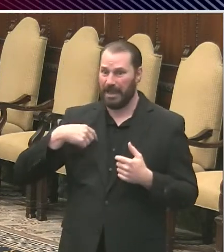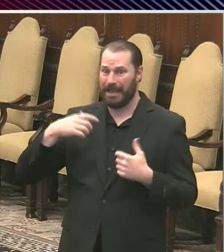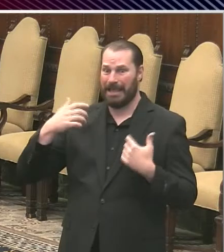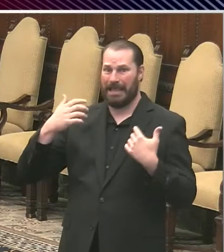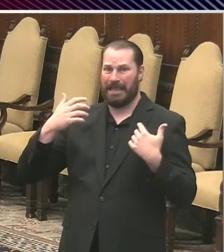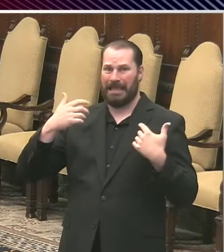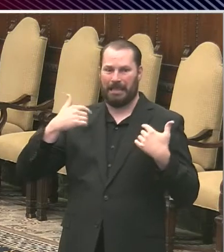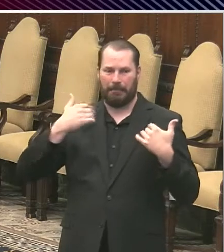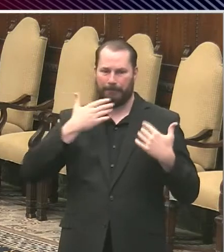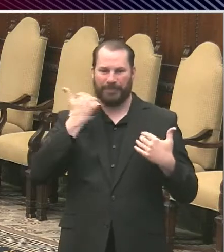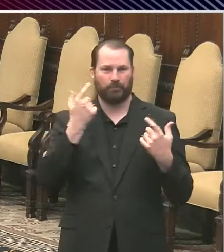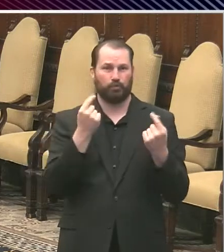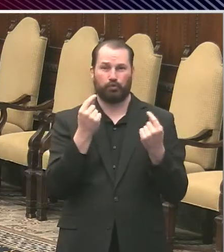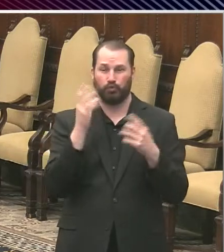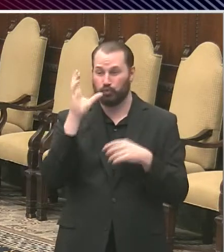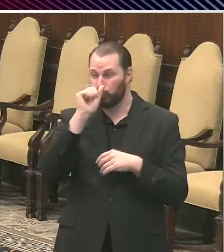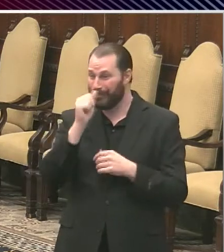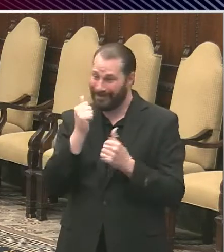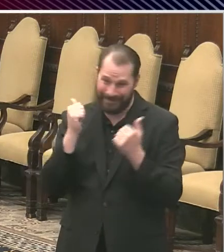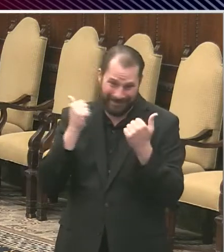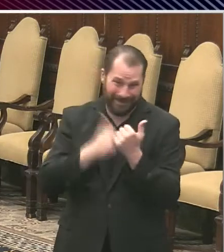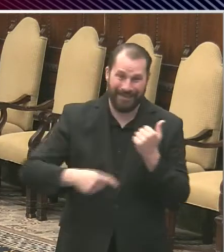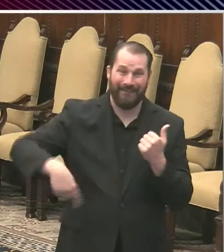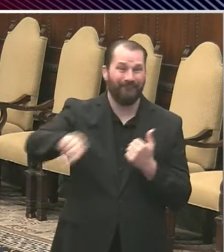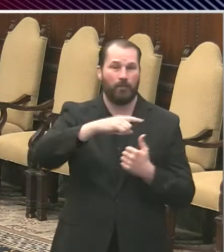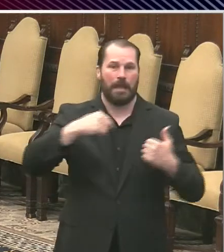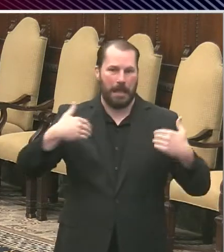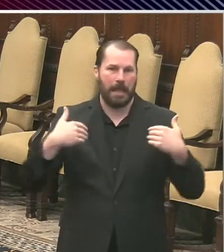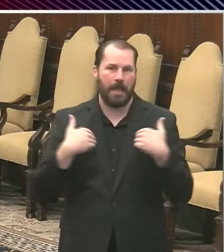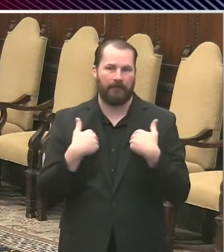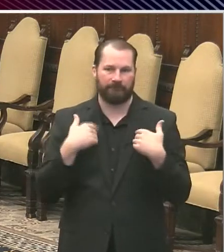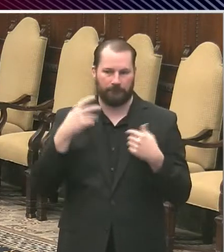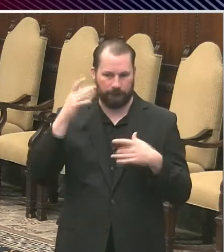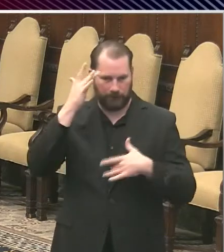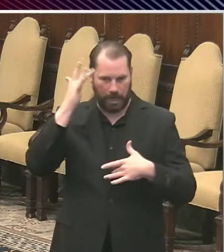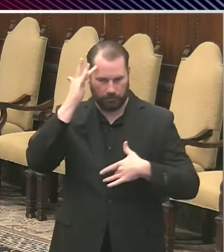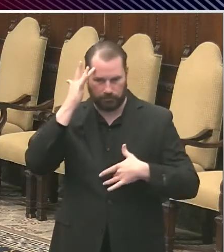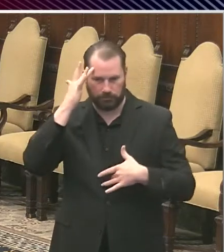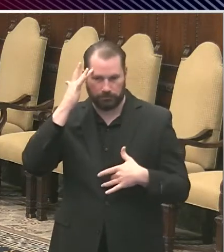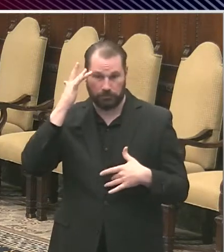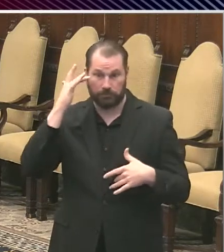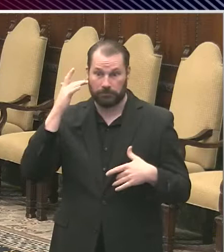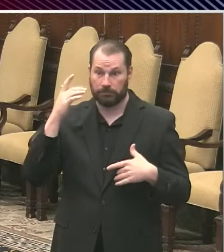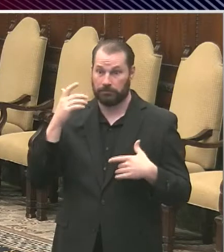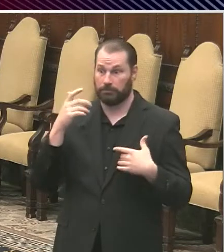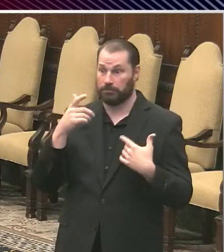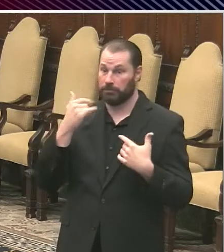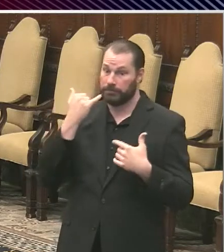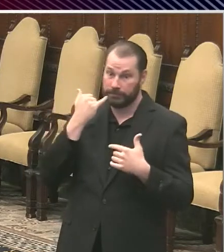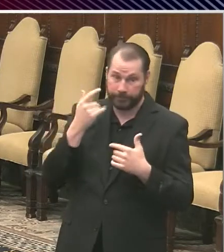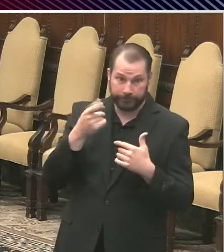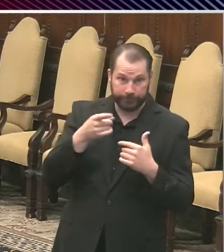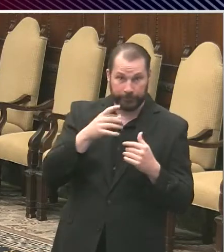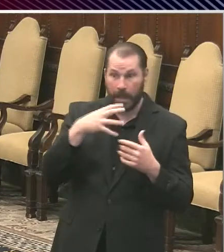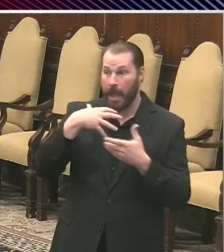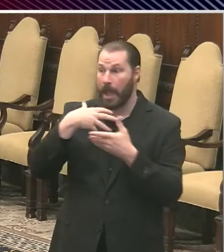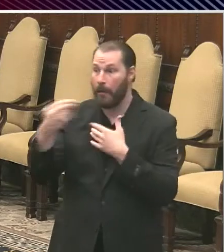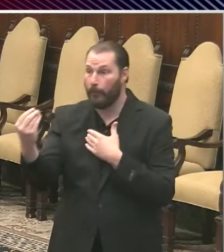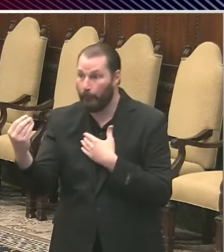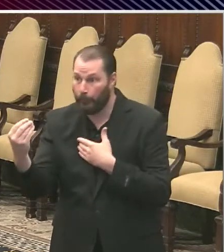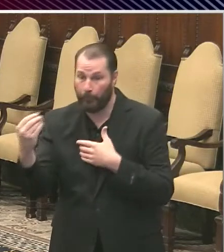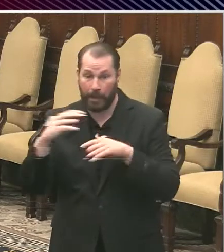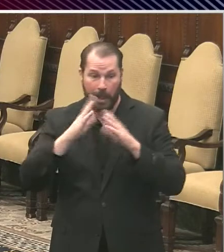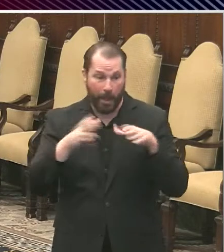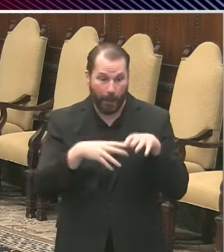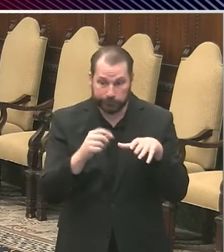be on the safe side. So stay home, keep your distance from people if you have to go out of the home, and wear a mask. And again, information,